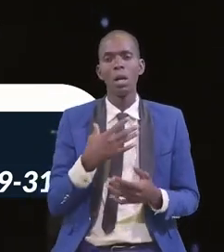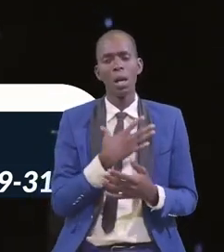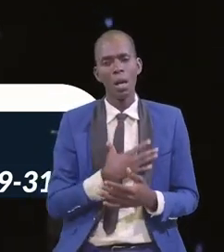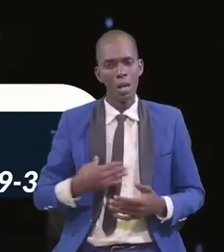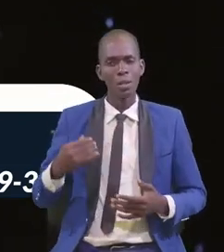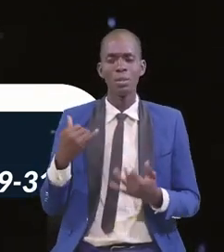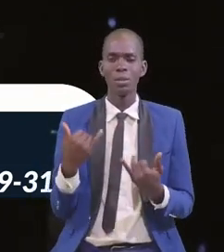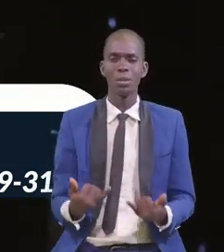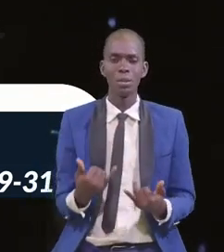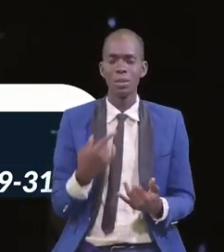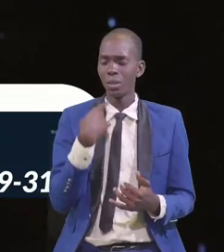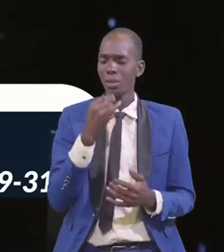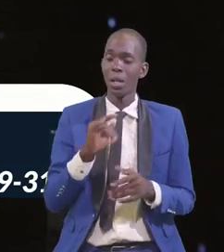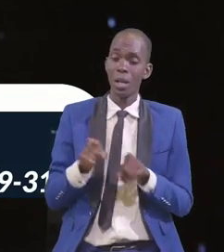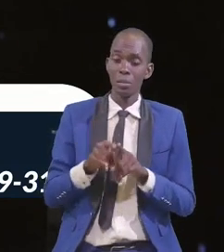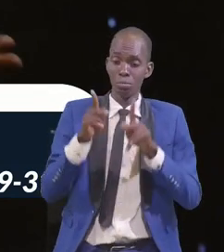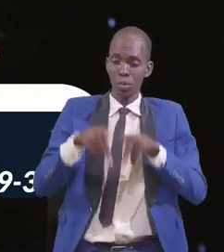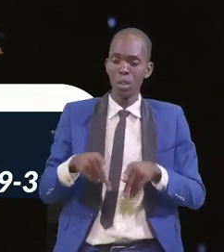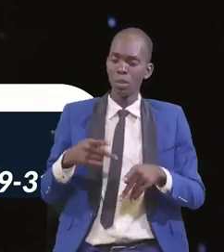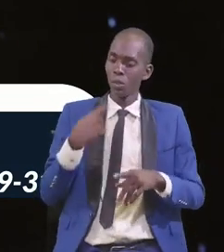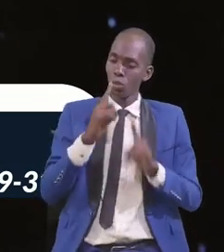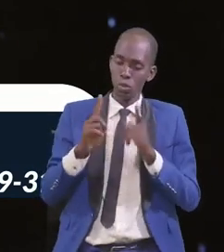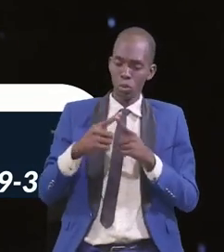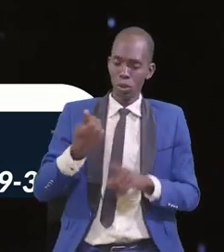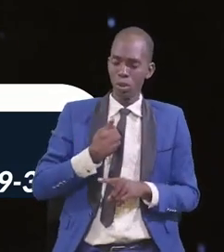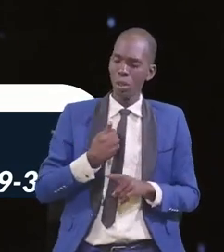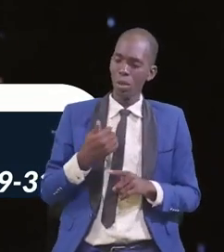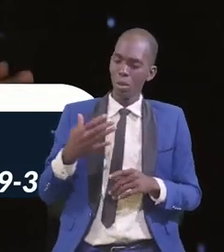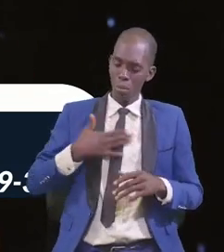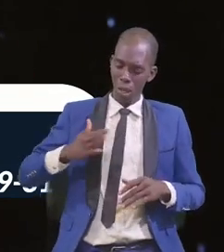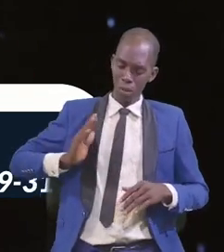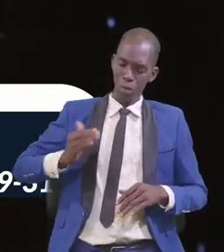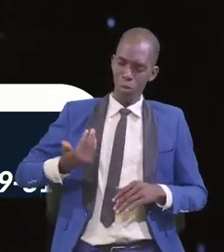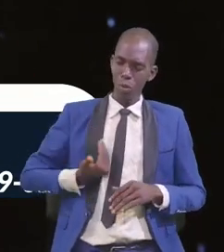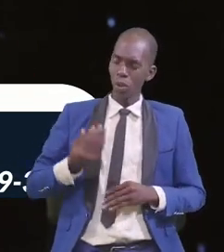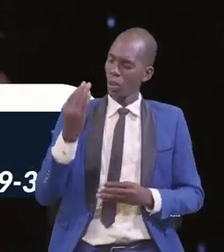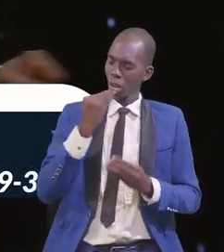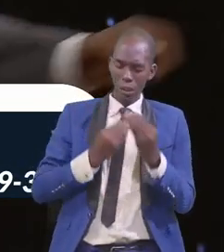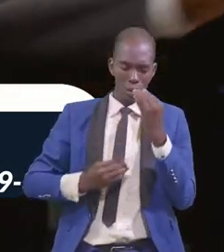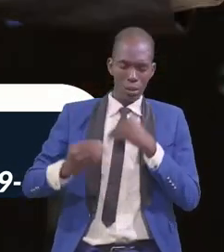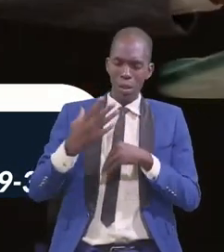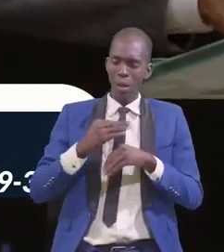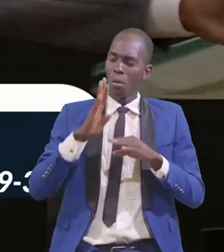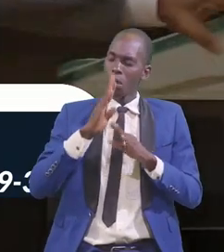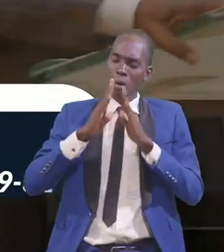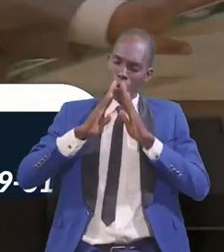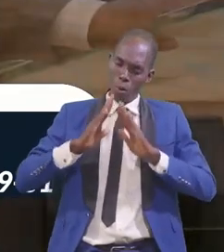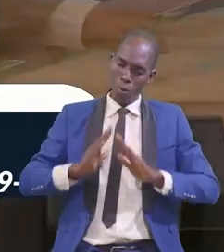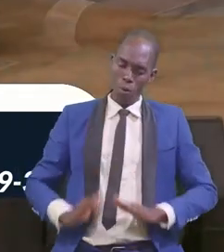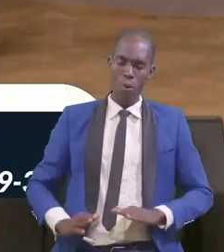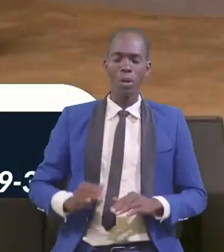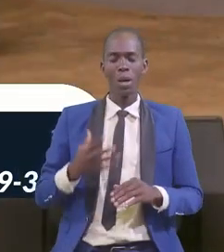your ease, eat and drink, because he had so much possession. Then the Lord said,